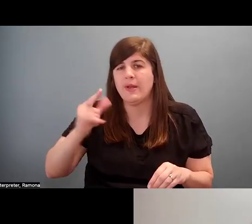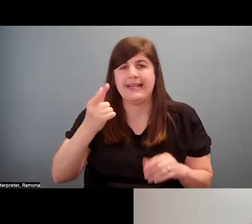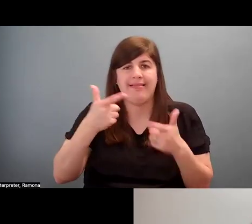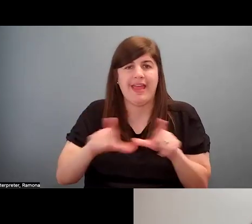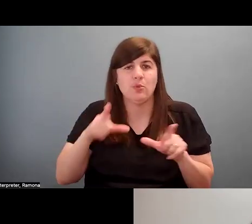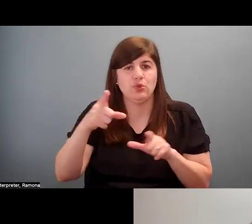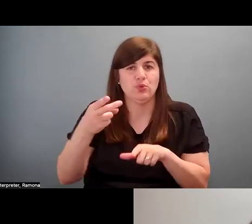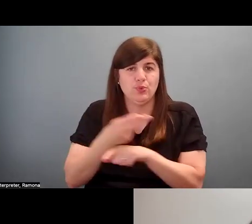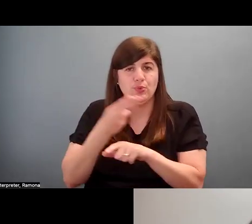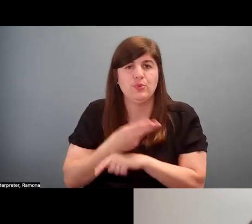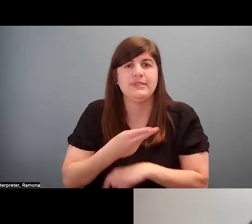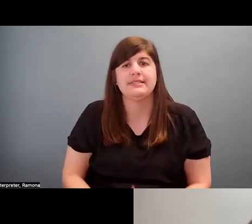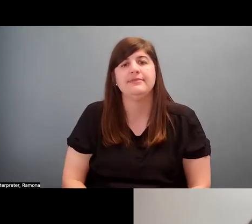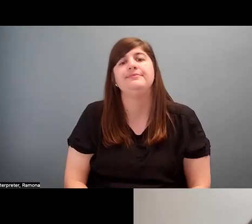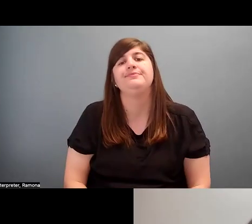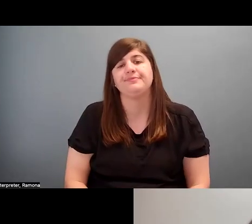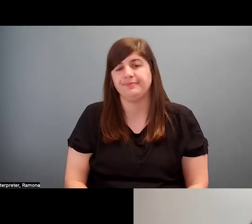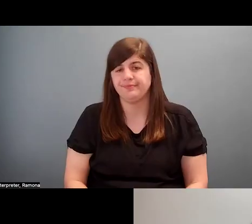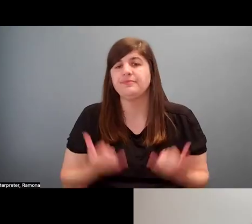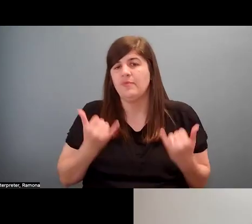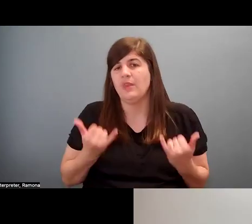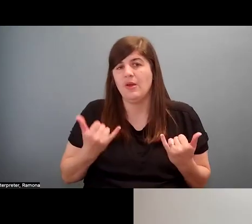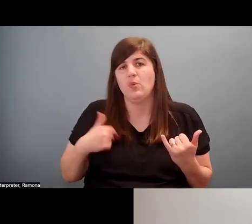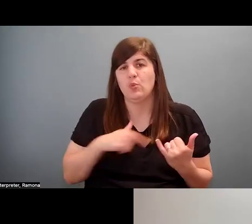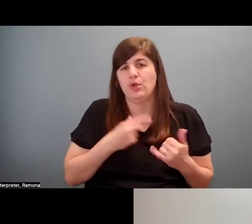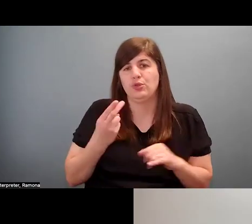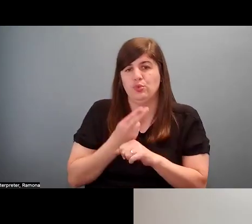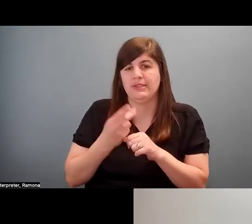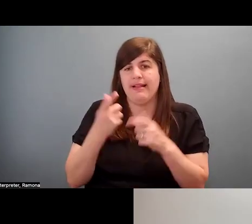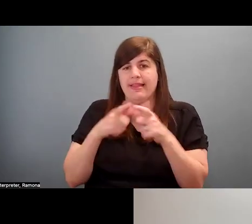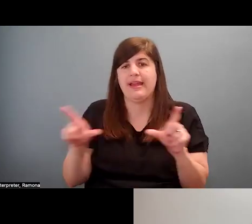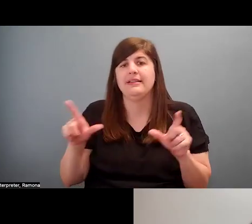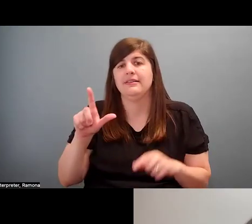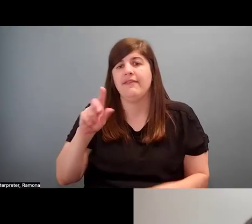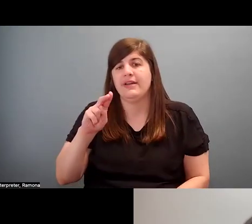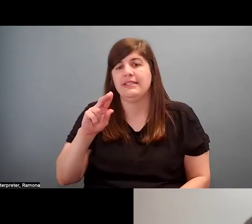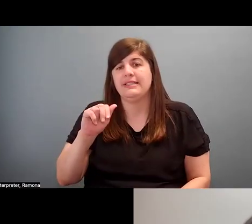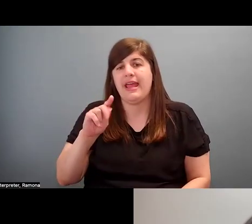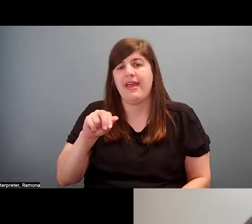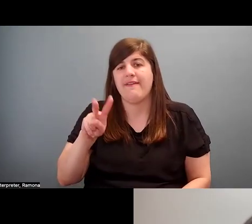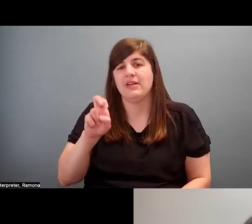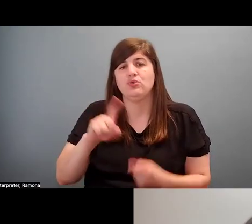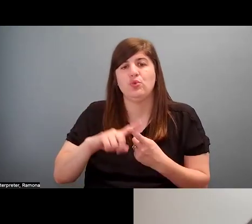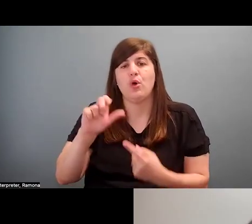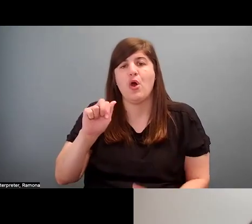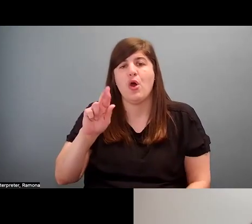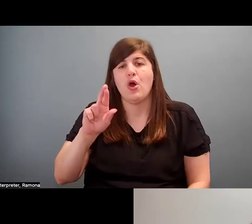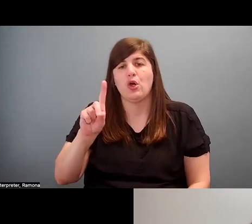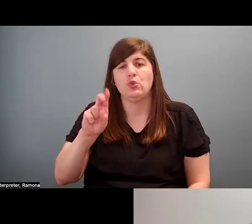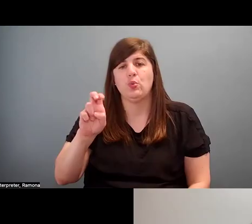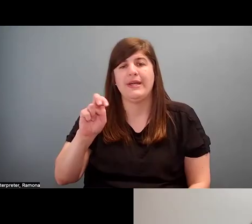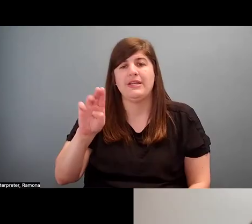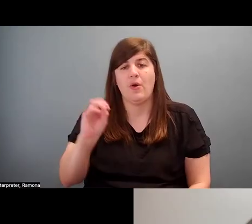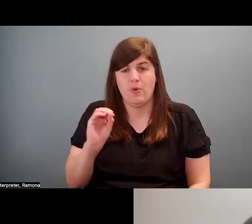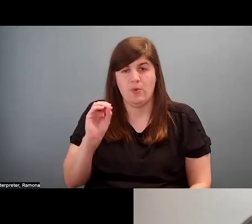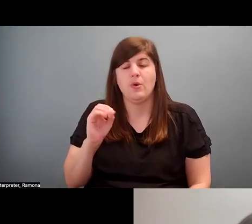this? Right now we're using the language native to the Arduino that we use. We're